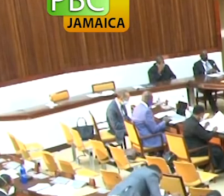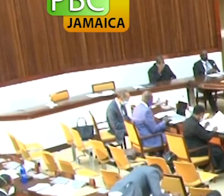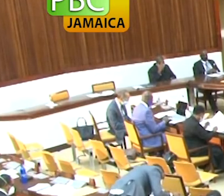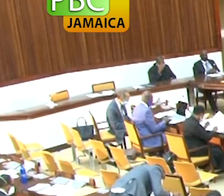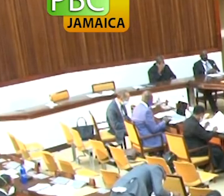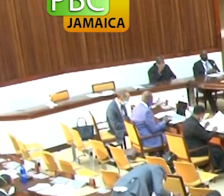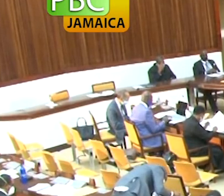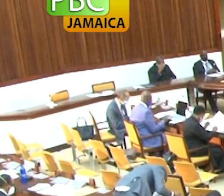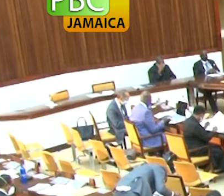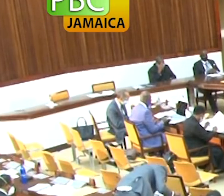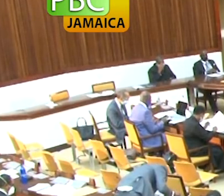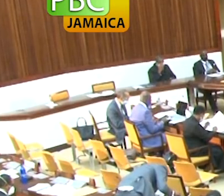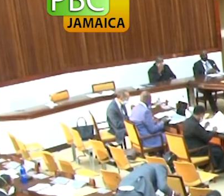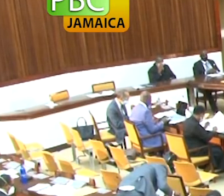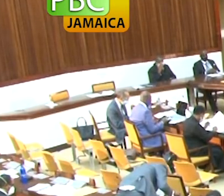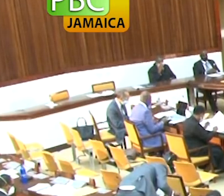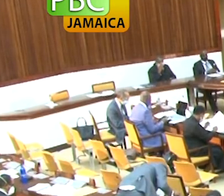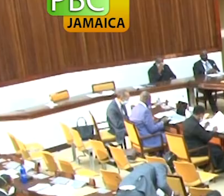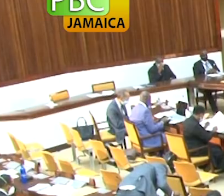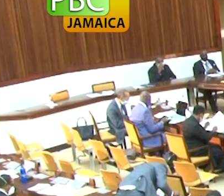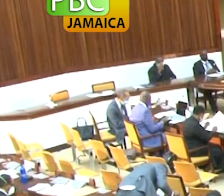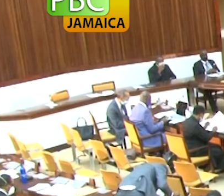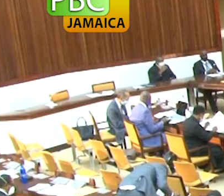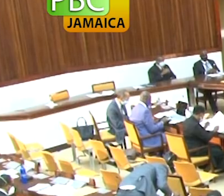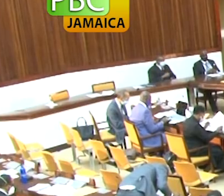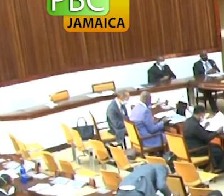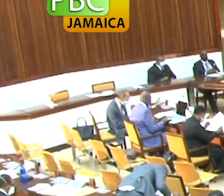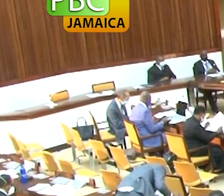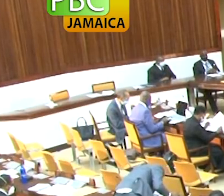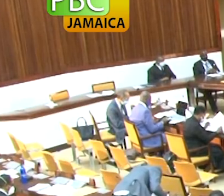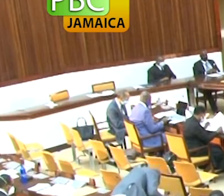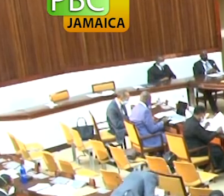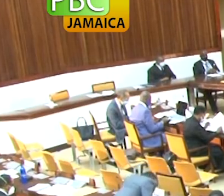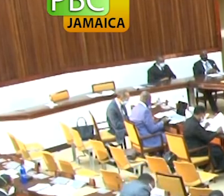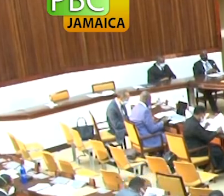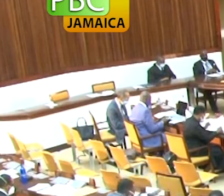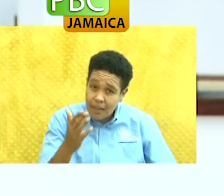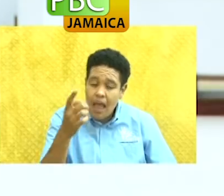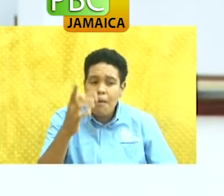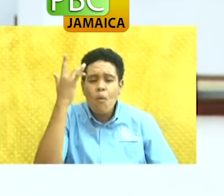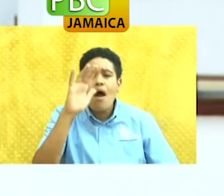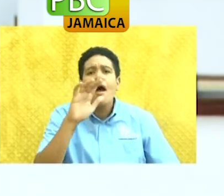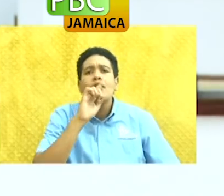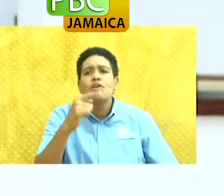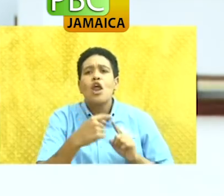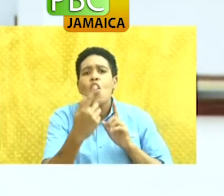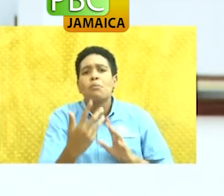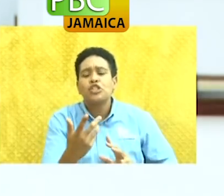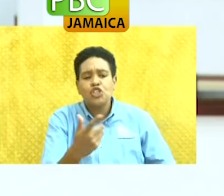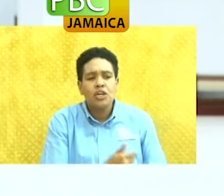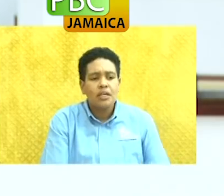of the Public Accounts Committee. Prime Minister Andrew Holness gave the rationale for the decision. The opposition